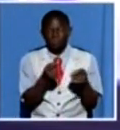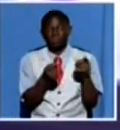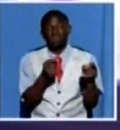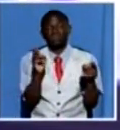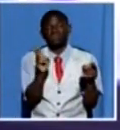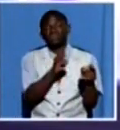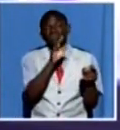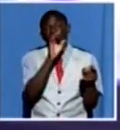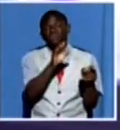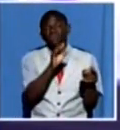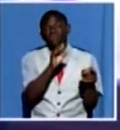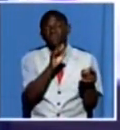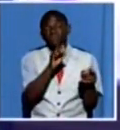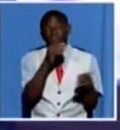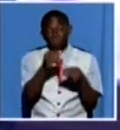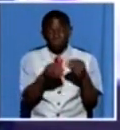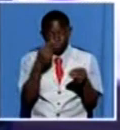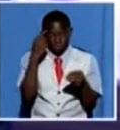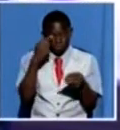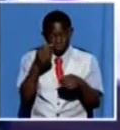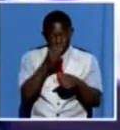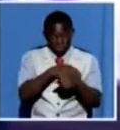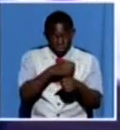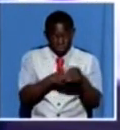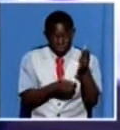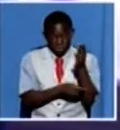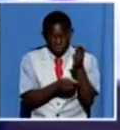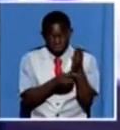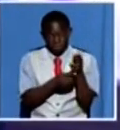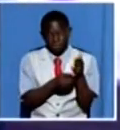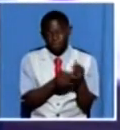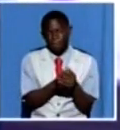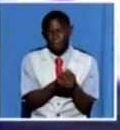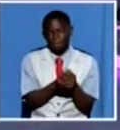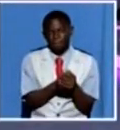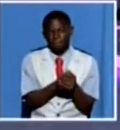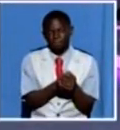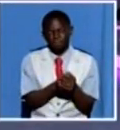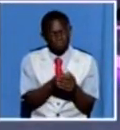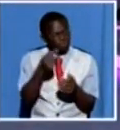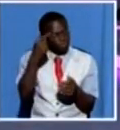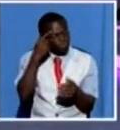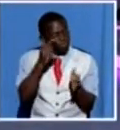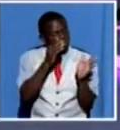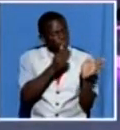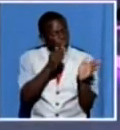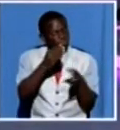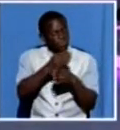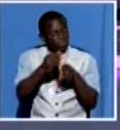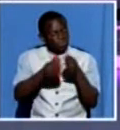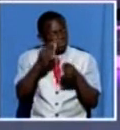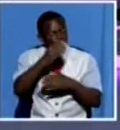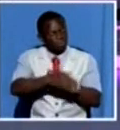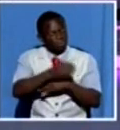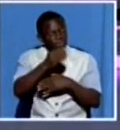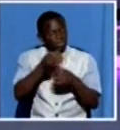the largest chunk in terms of investment in newly created districts. How many top plazas do you intend to build? We intend